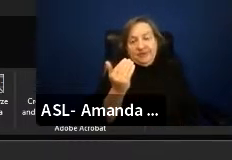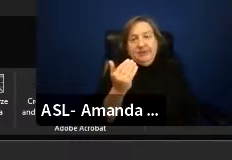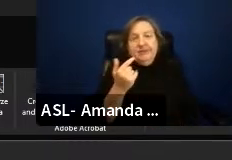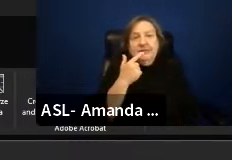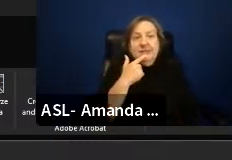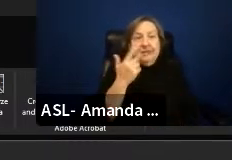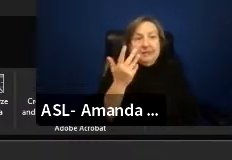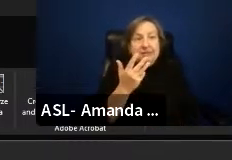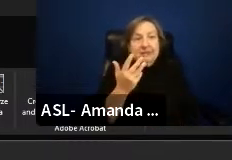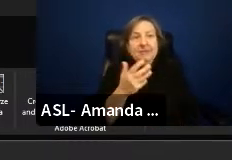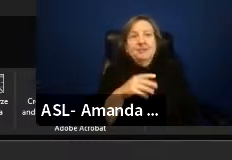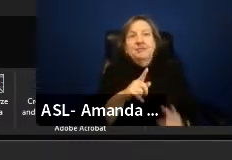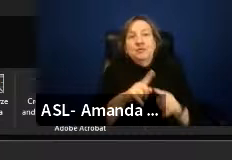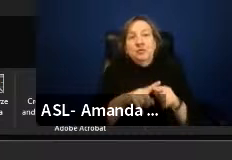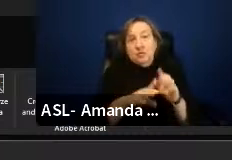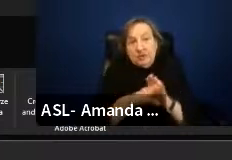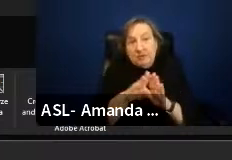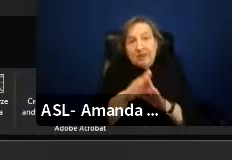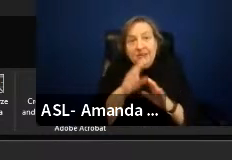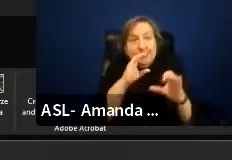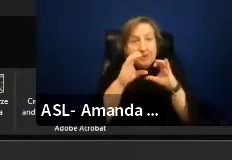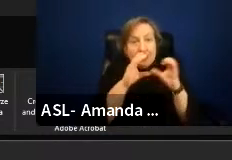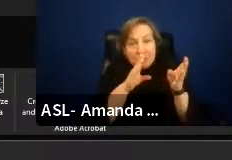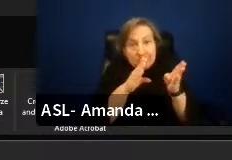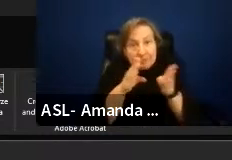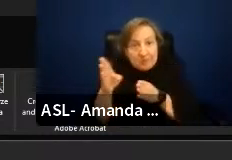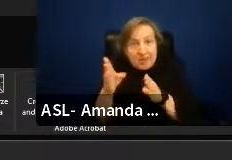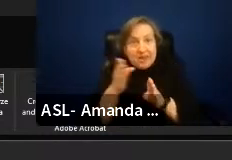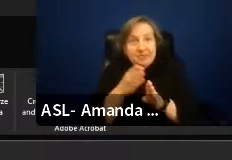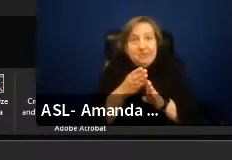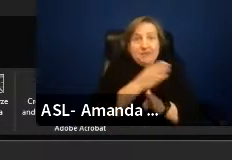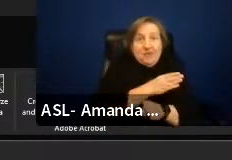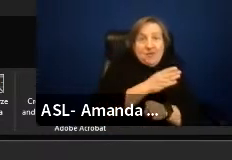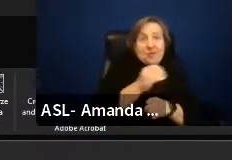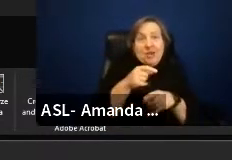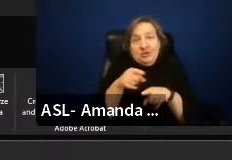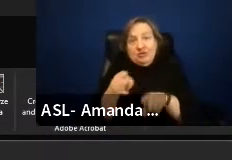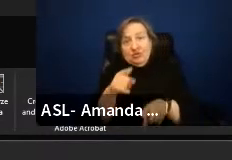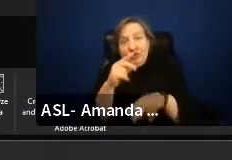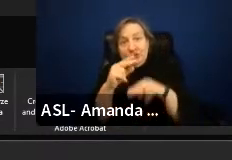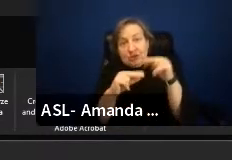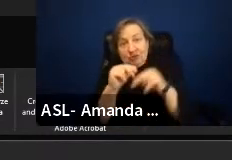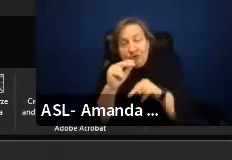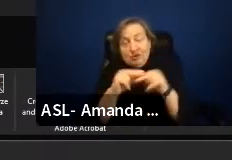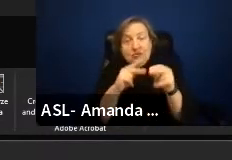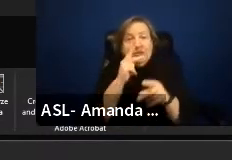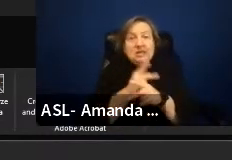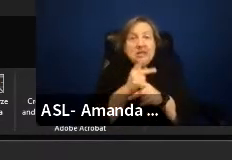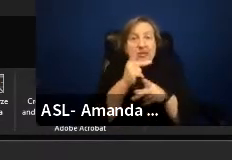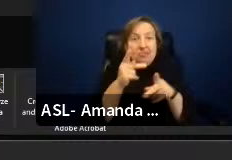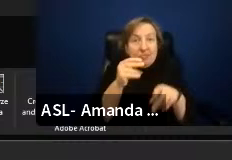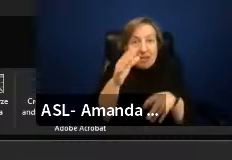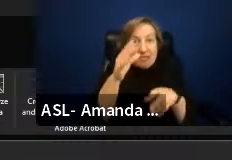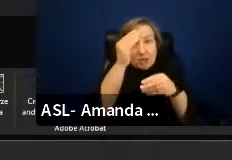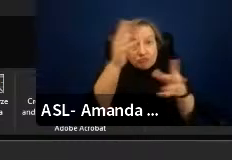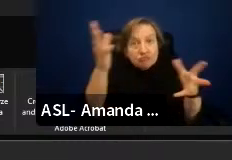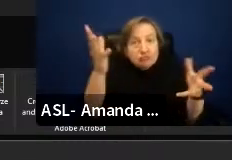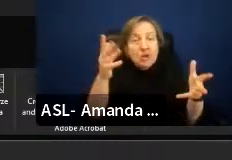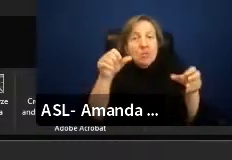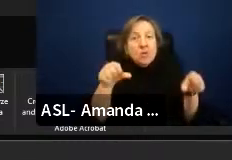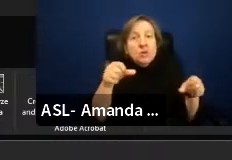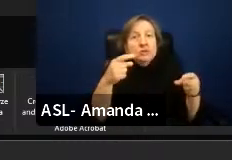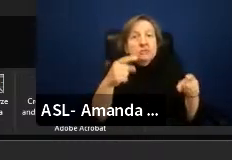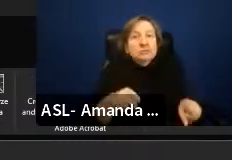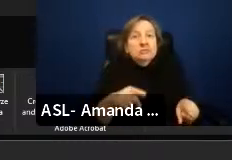says to develop a communication plan for before and during construction to keep the public informed of potential impacts such as